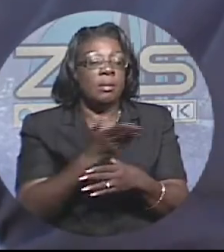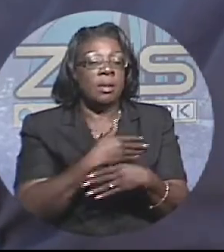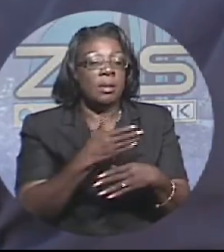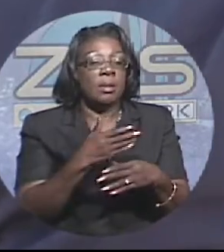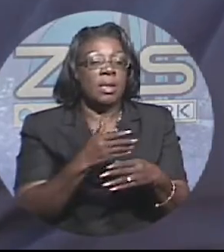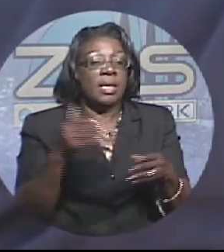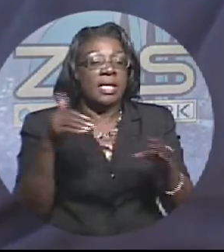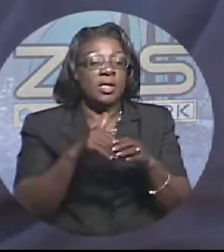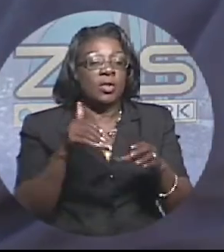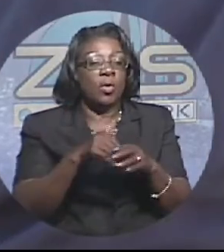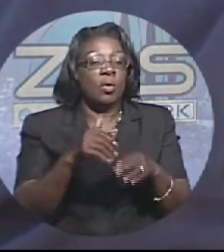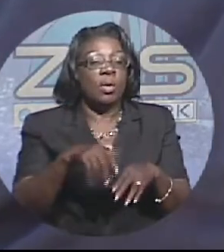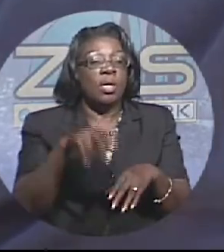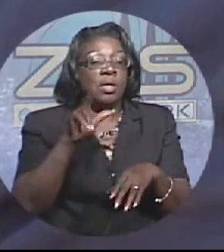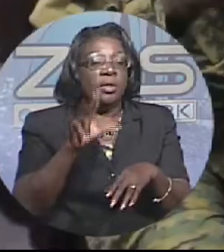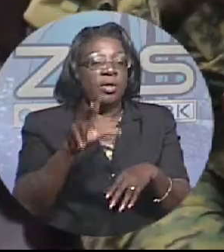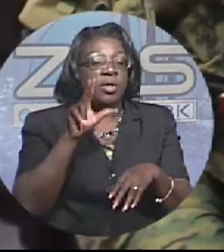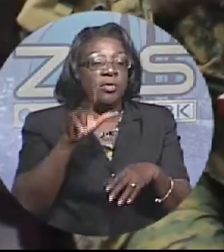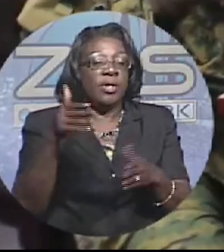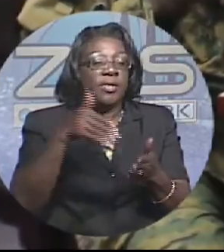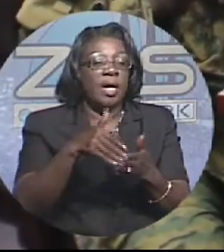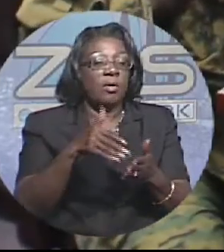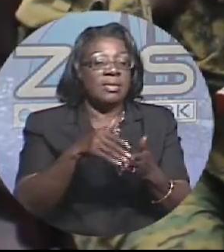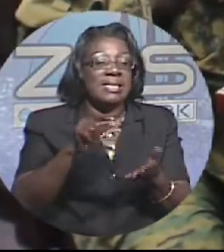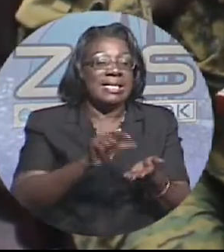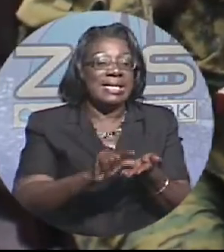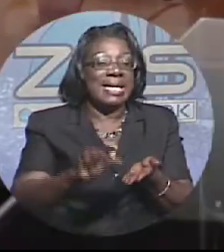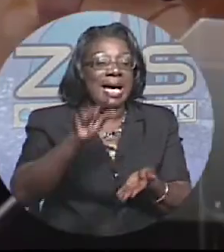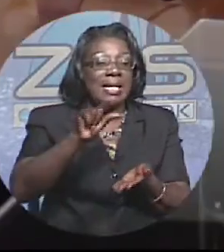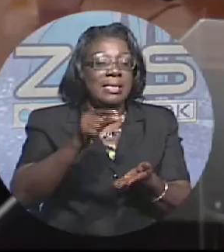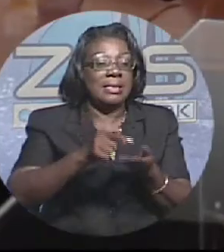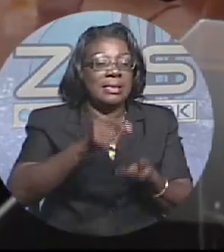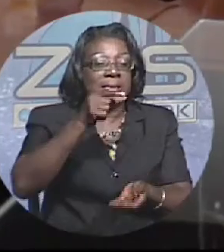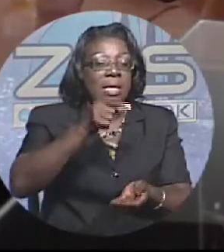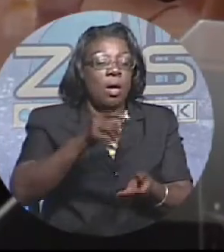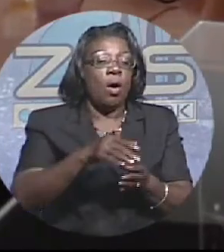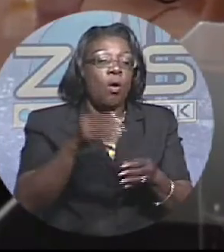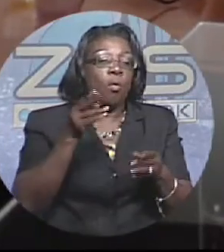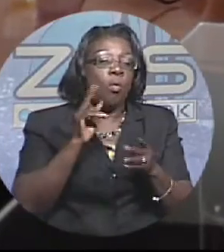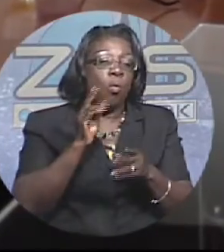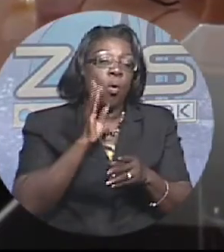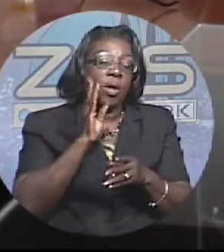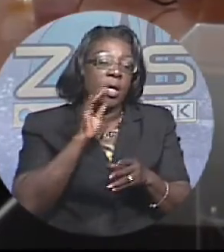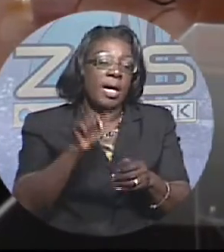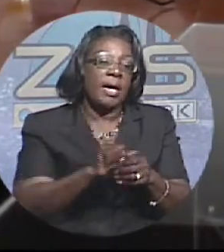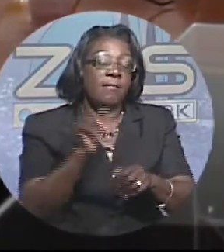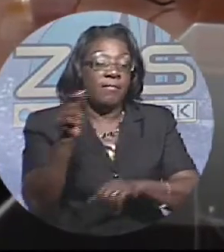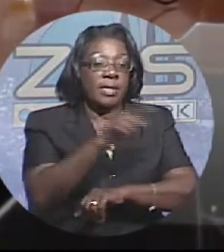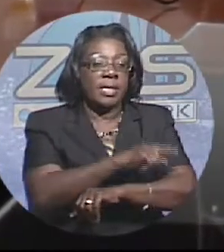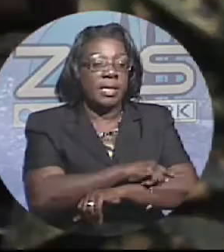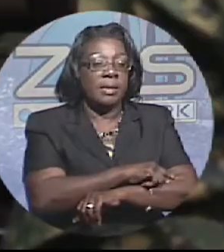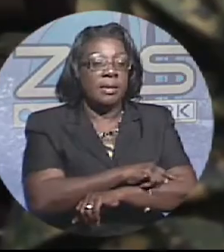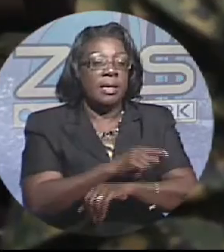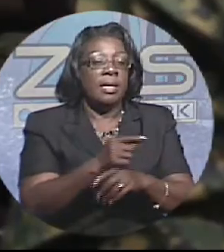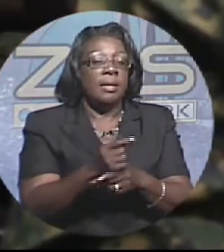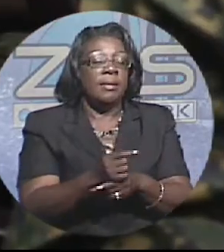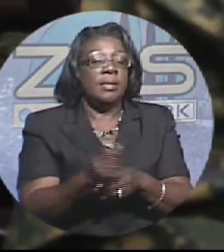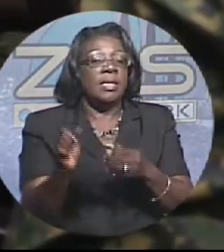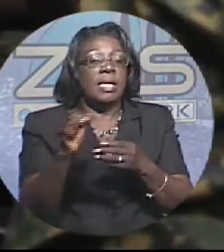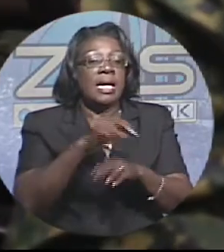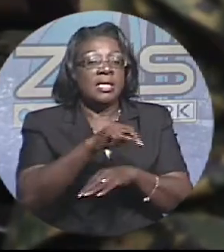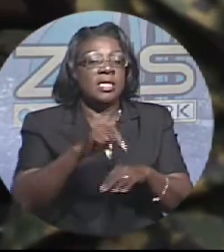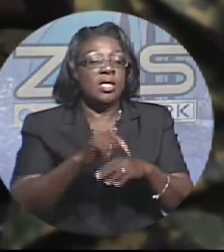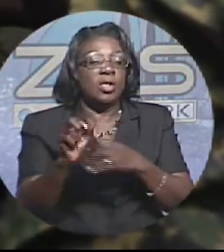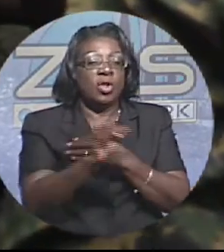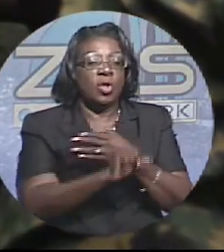33,000 gallons of water per day. Senior officers also updated the Prime Minister and the National Security Minister on disaster